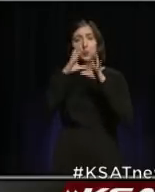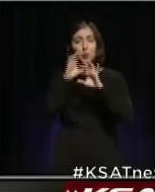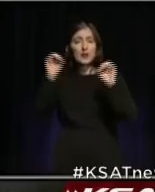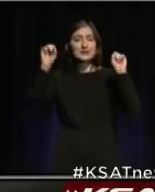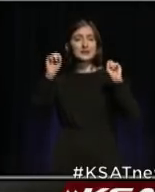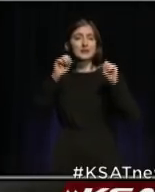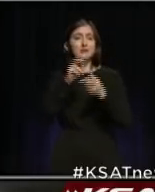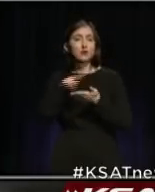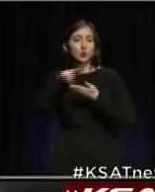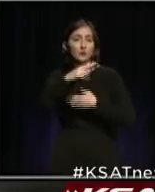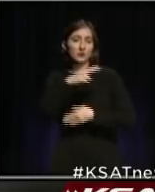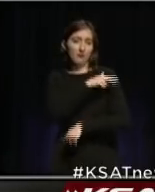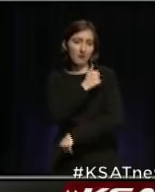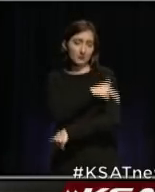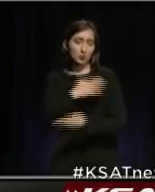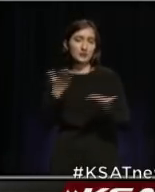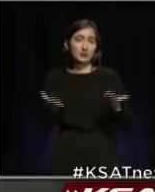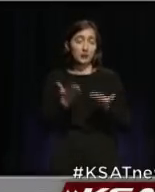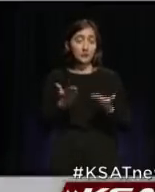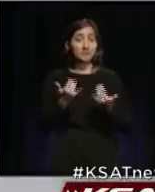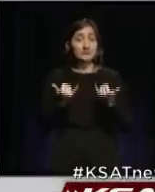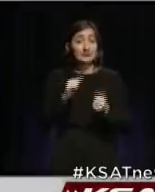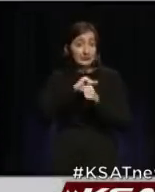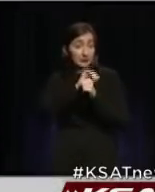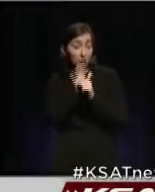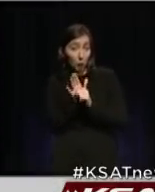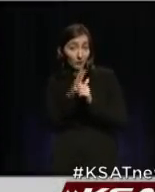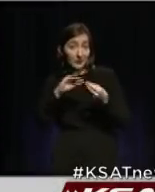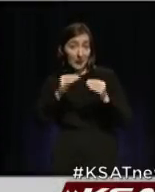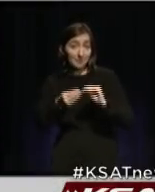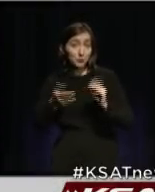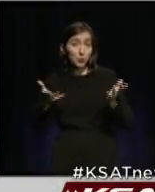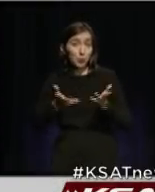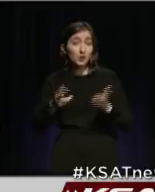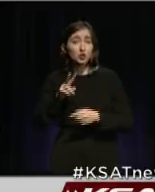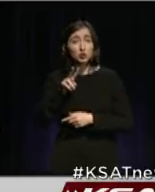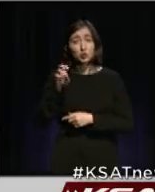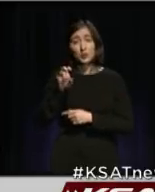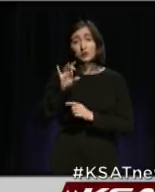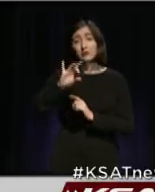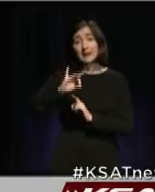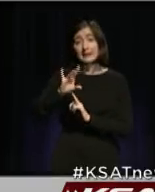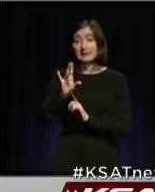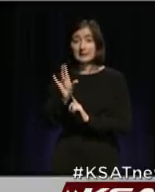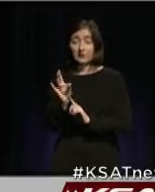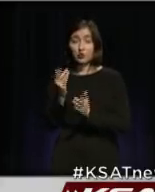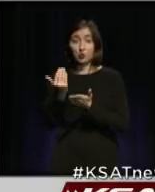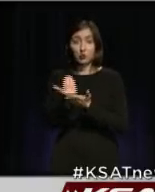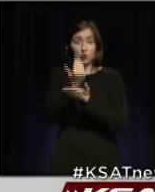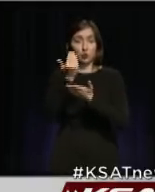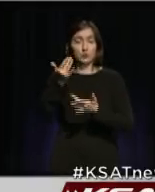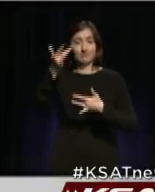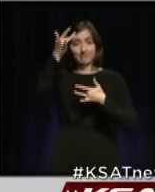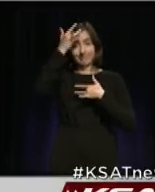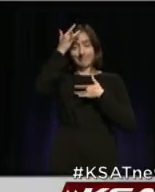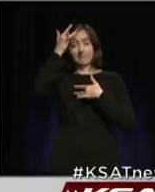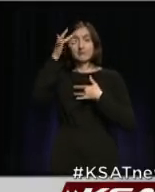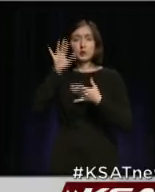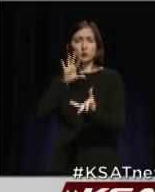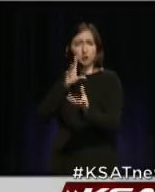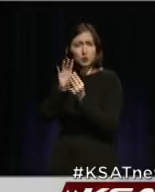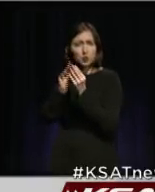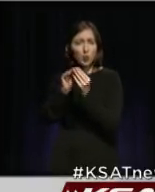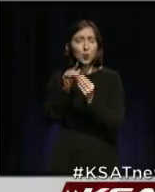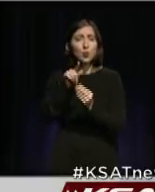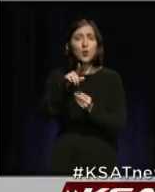Antonio community. Tonight, we're reporting 287 new cases of COVID-19, which brings our total since the pandemic began